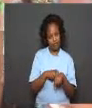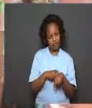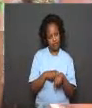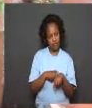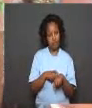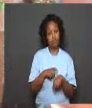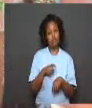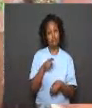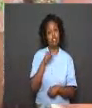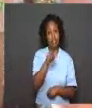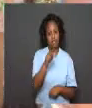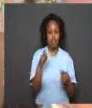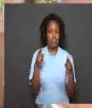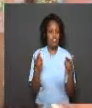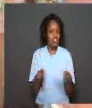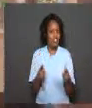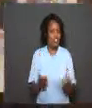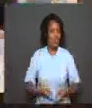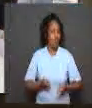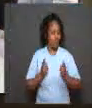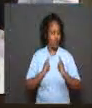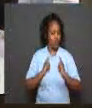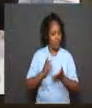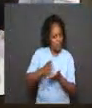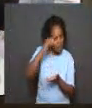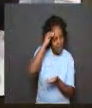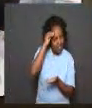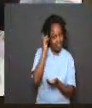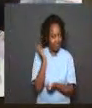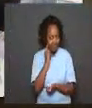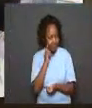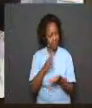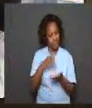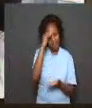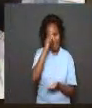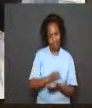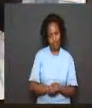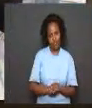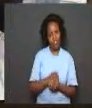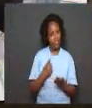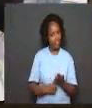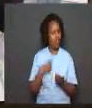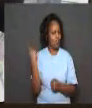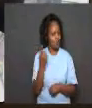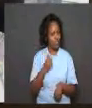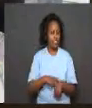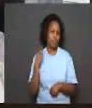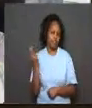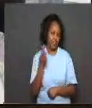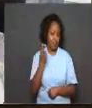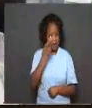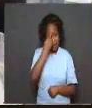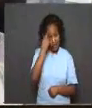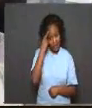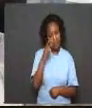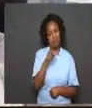you have the opportunity to learn. This is always beneficial because